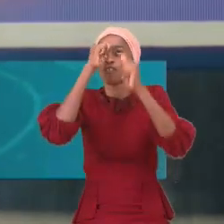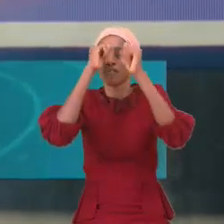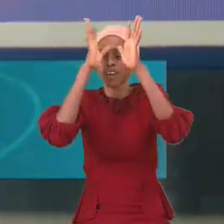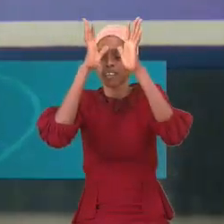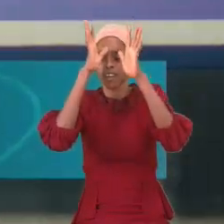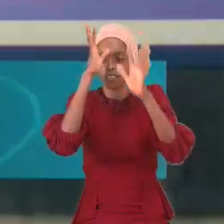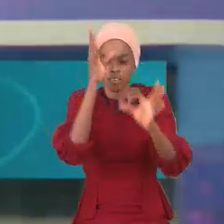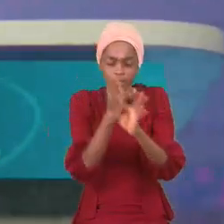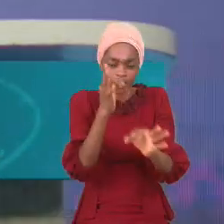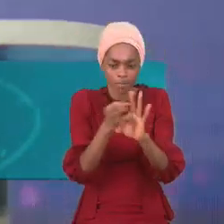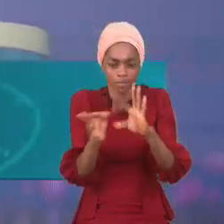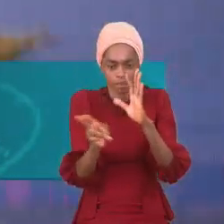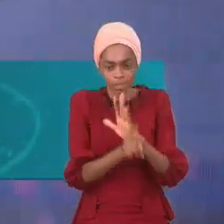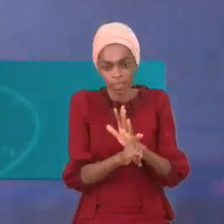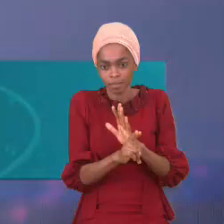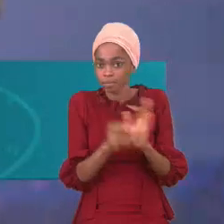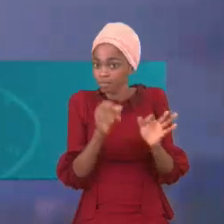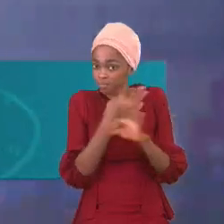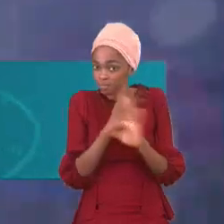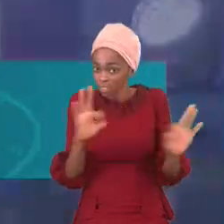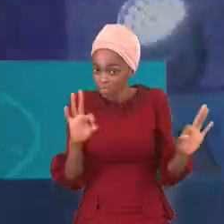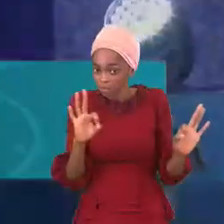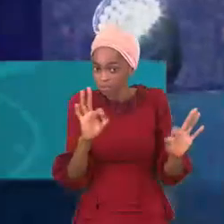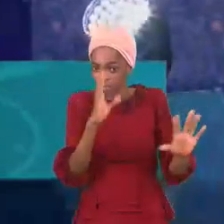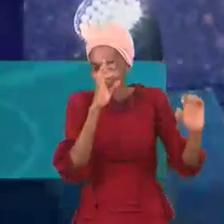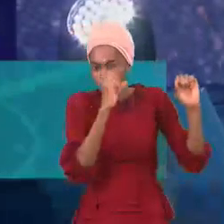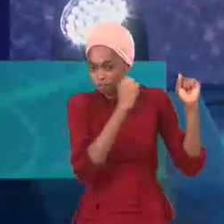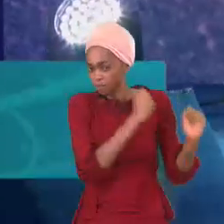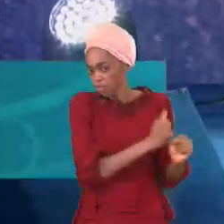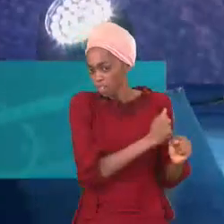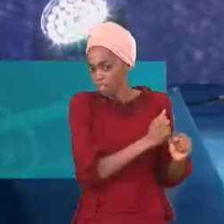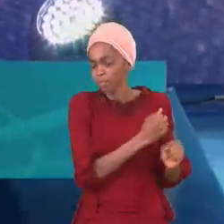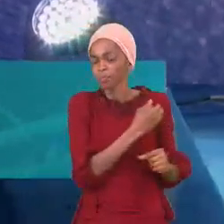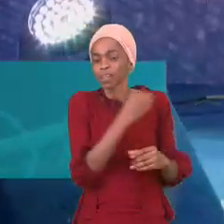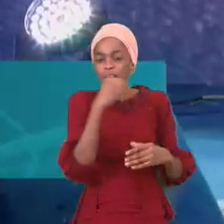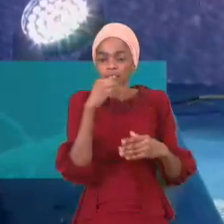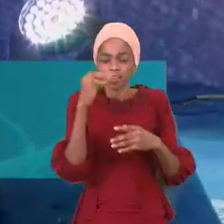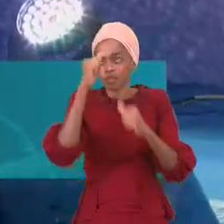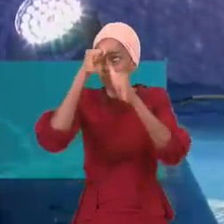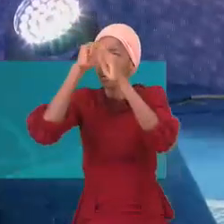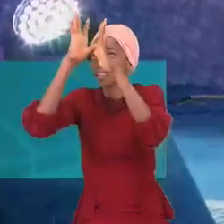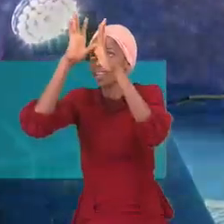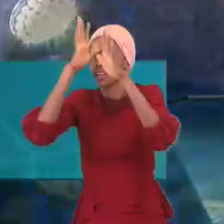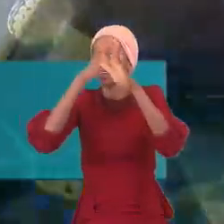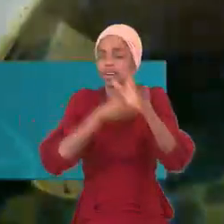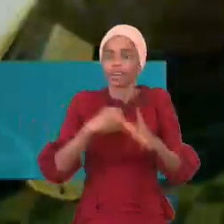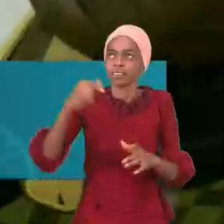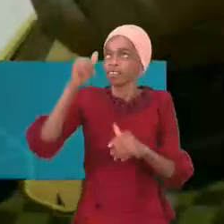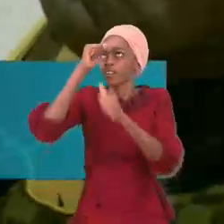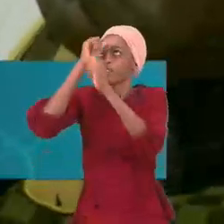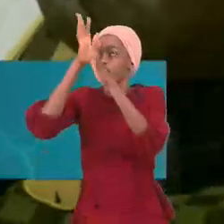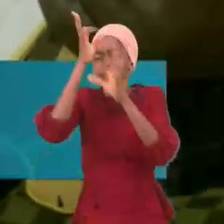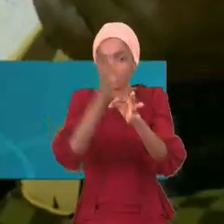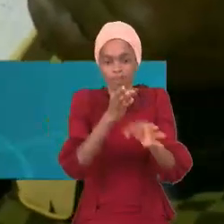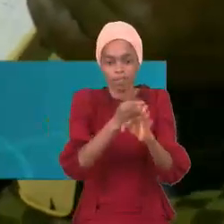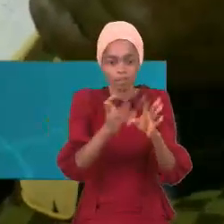faithfulness. Freedom, faith, the Father and his faithfulness.